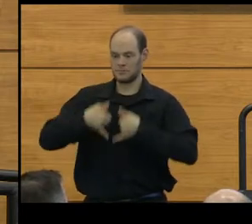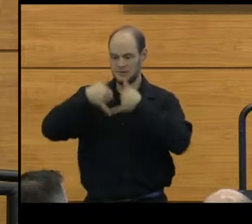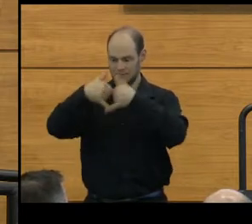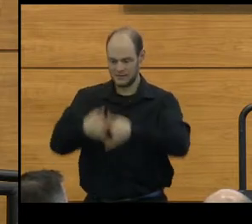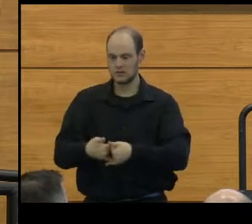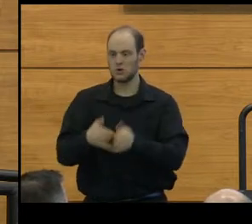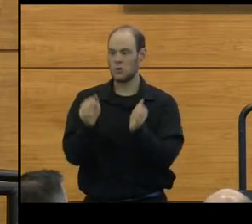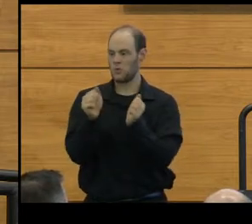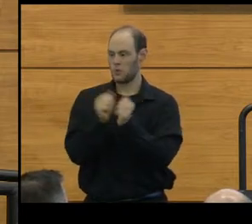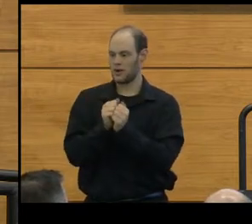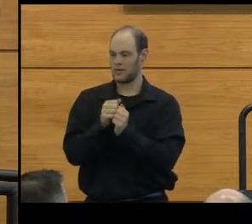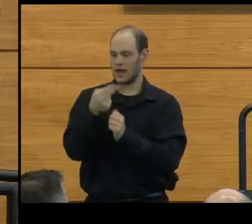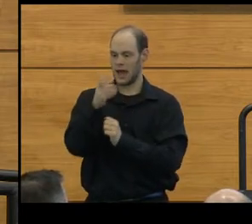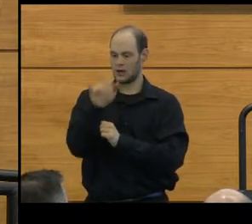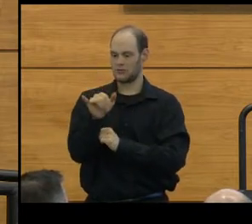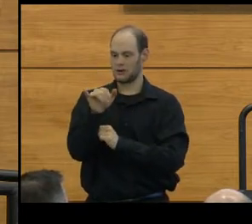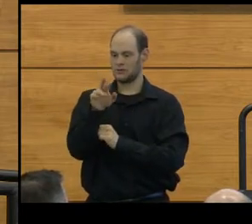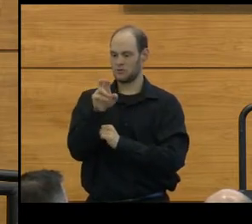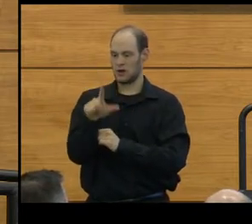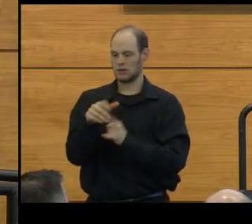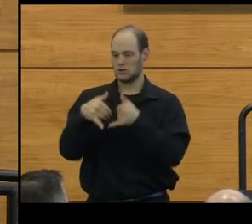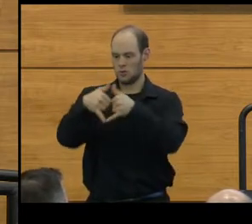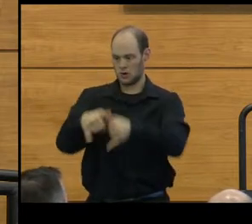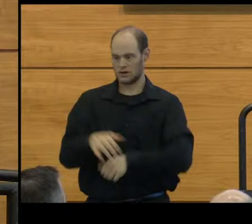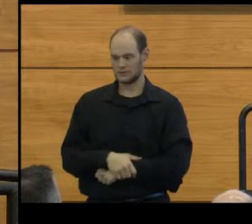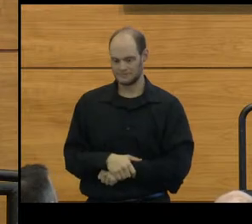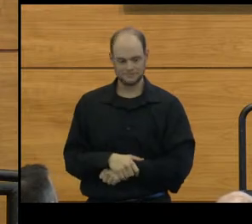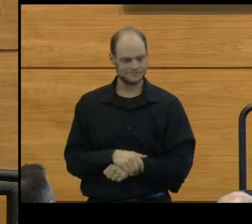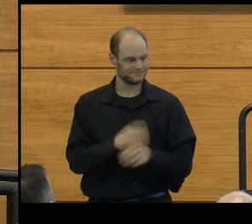you with this Henry Russel Award.